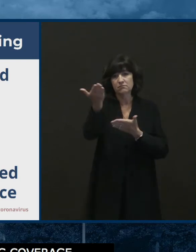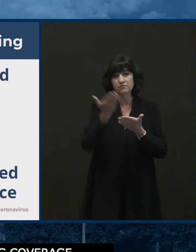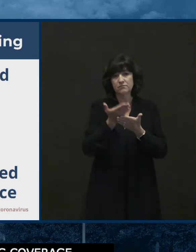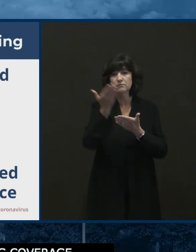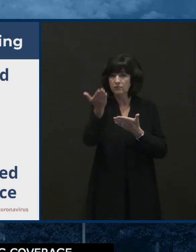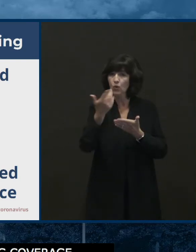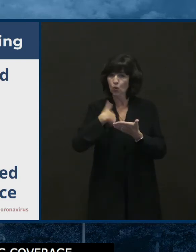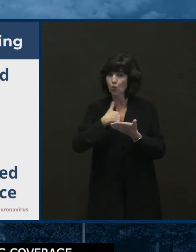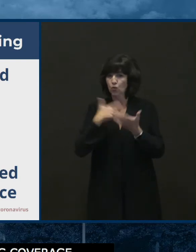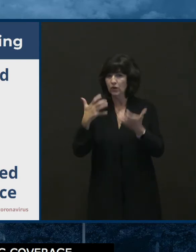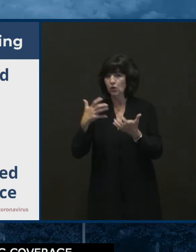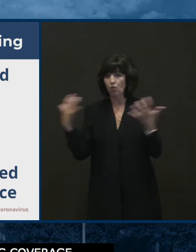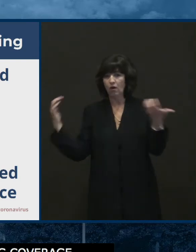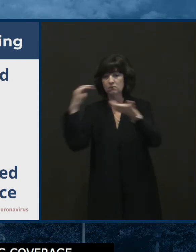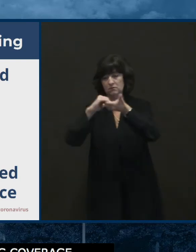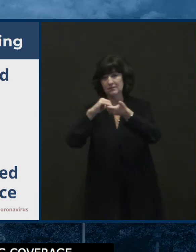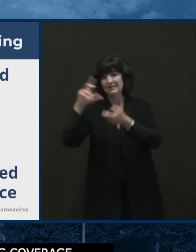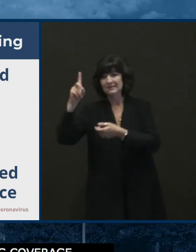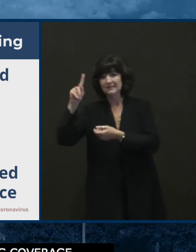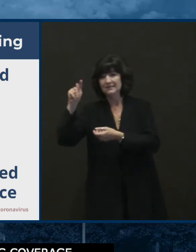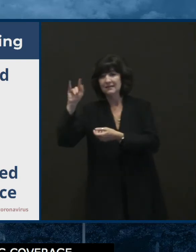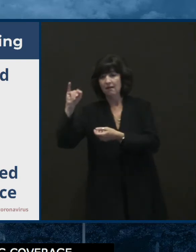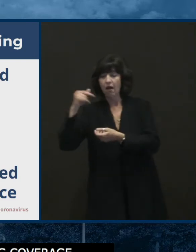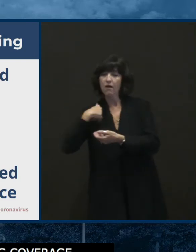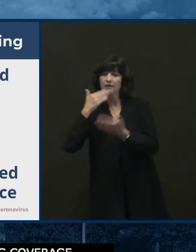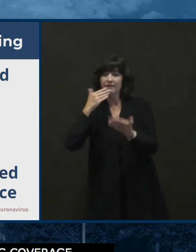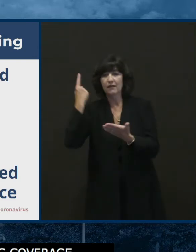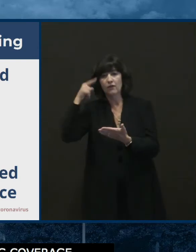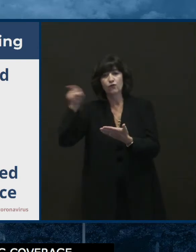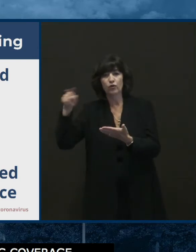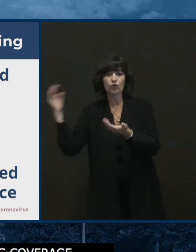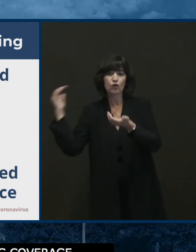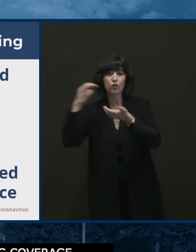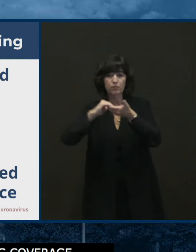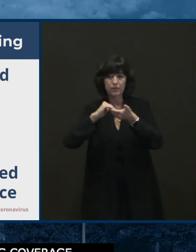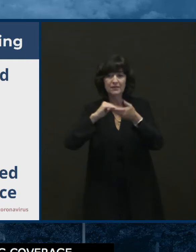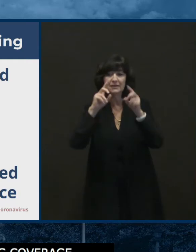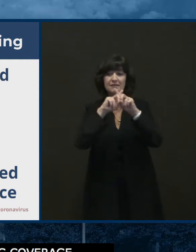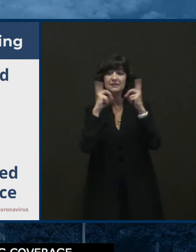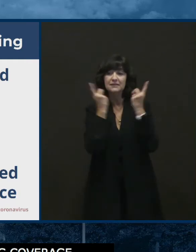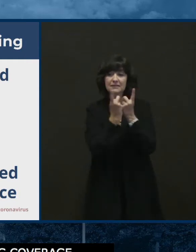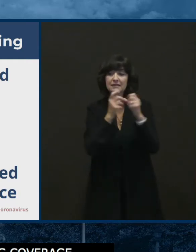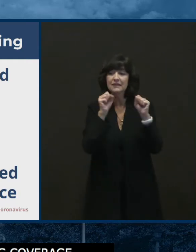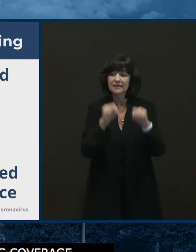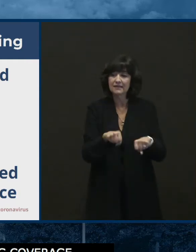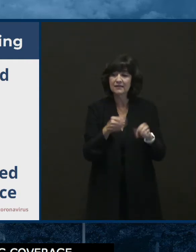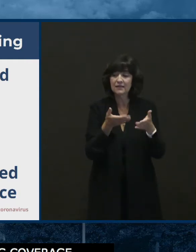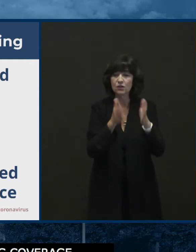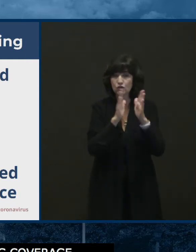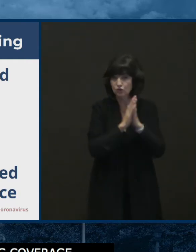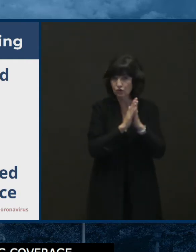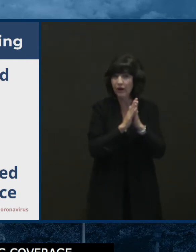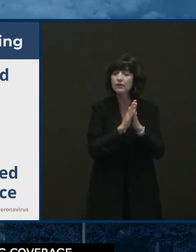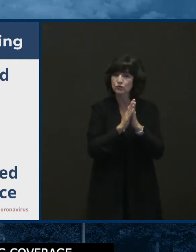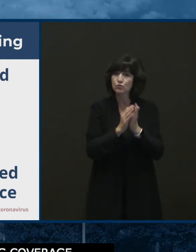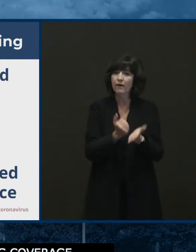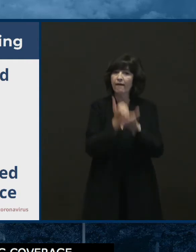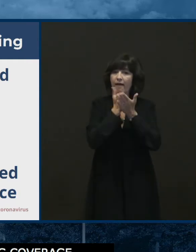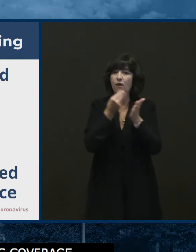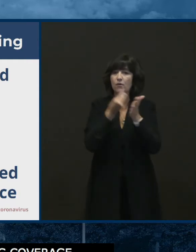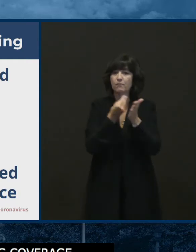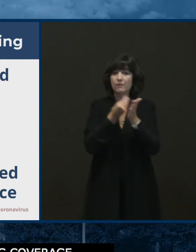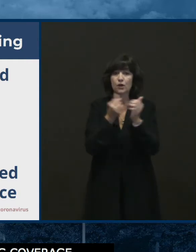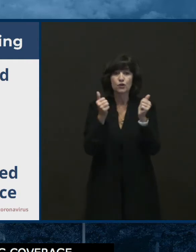So again, we thank them for their partnership. Districts and charters may also now request a subsidy for some of our educators who